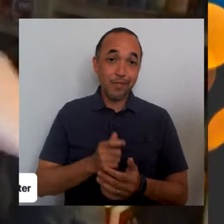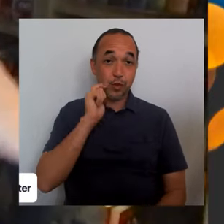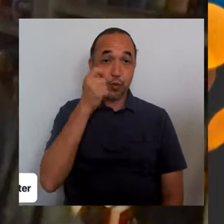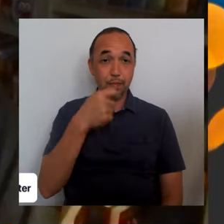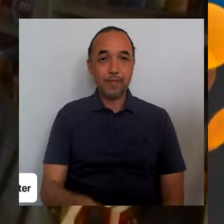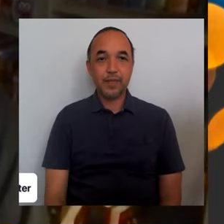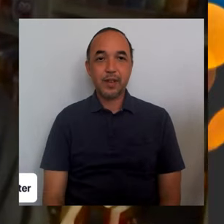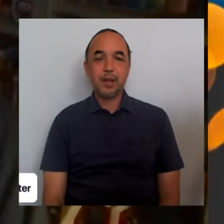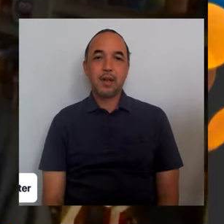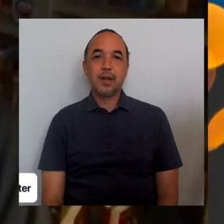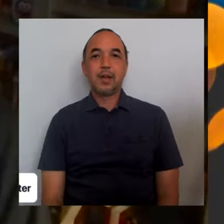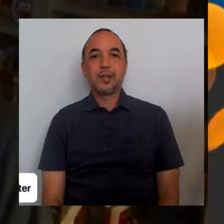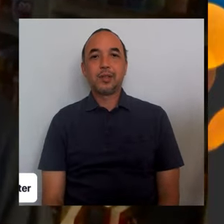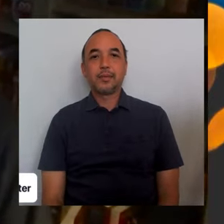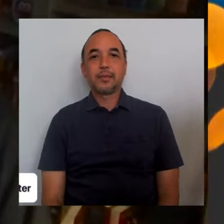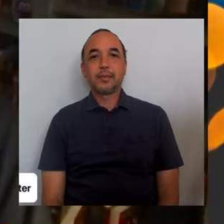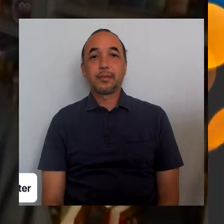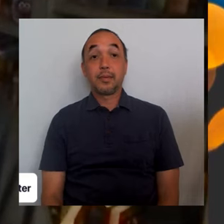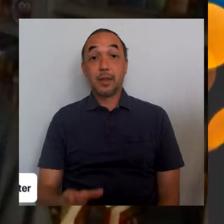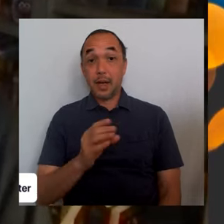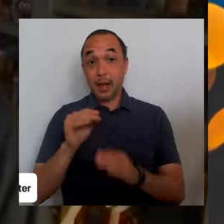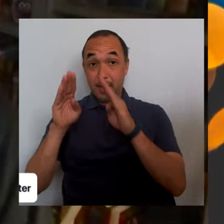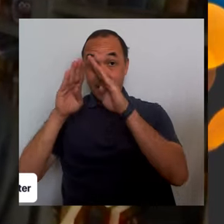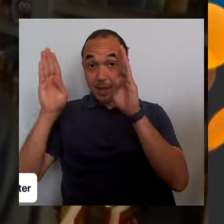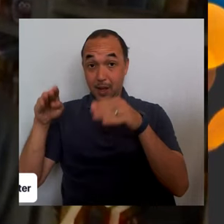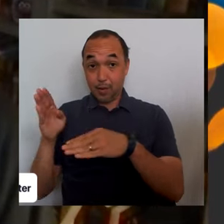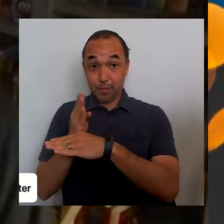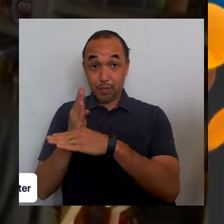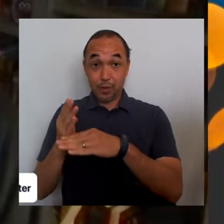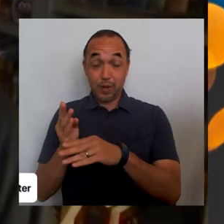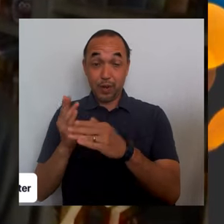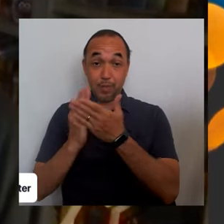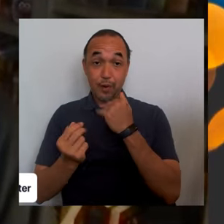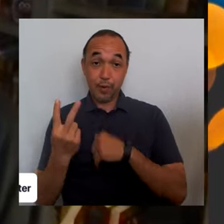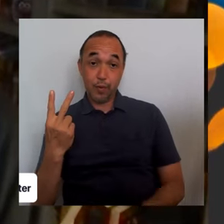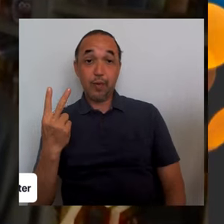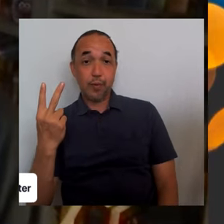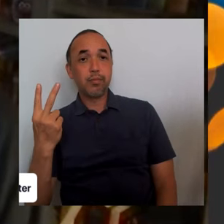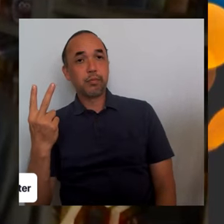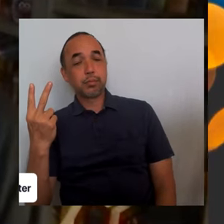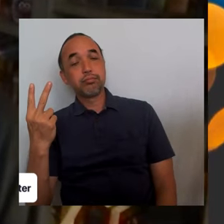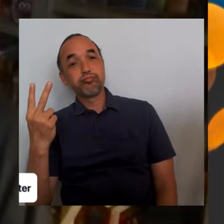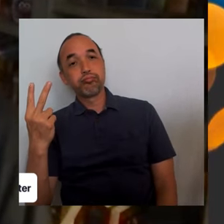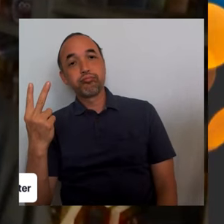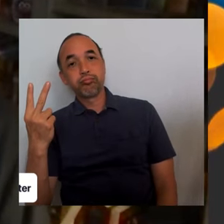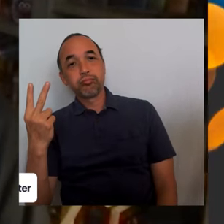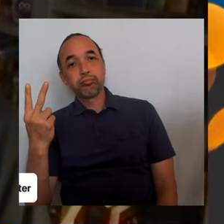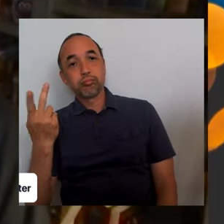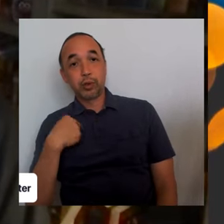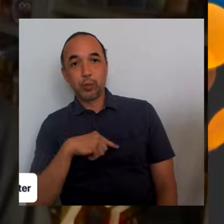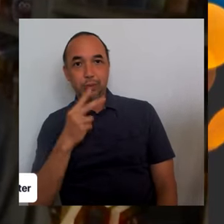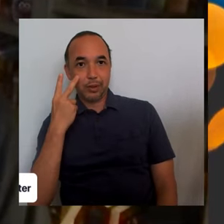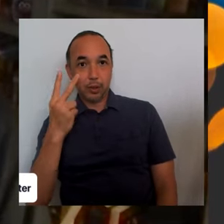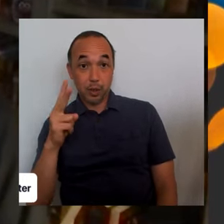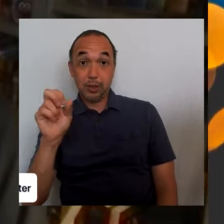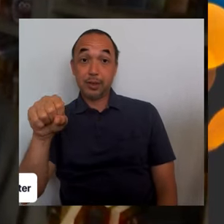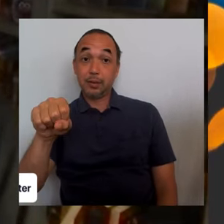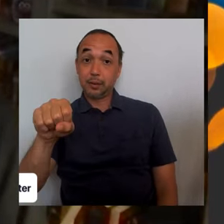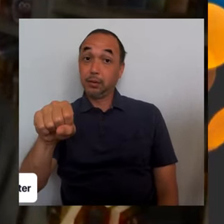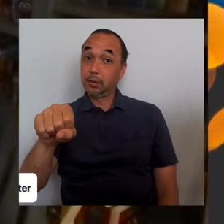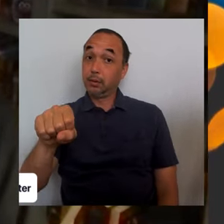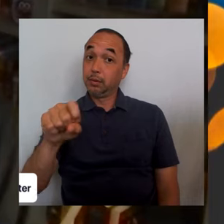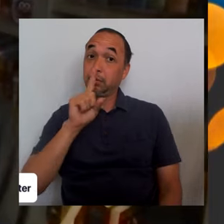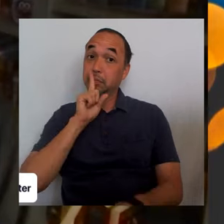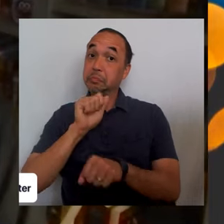between too, we did see that it did back up that, you know, there was